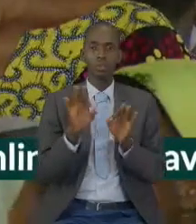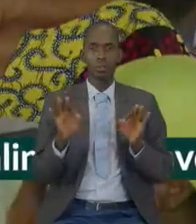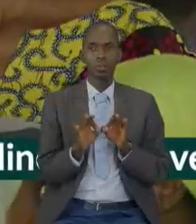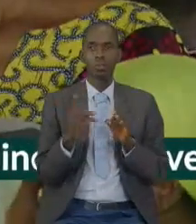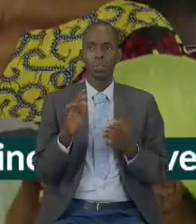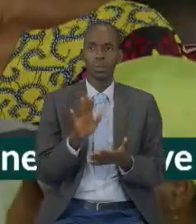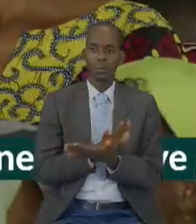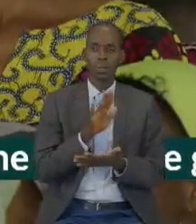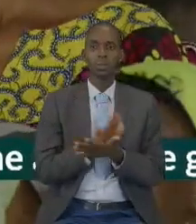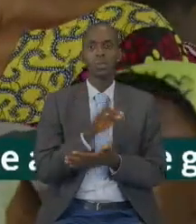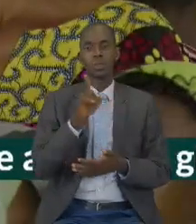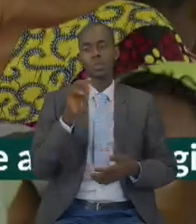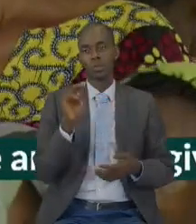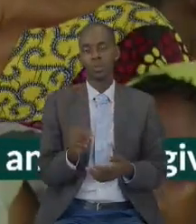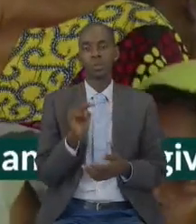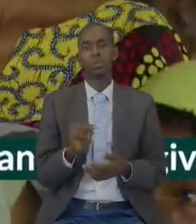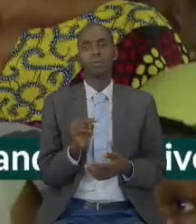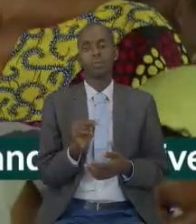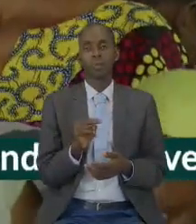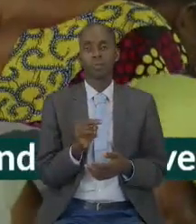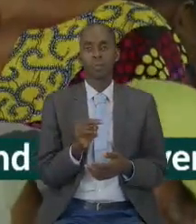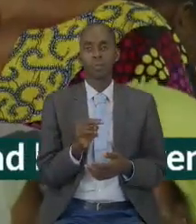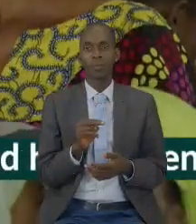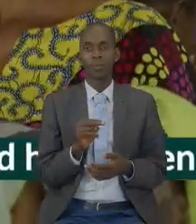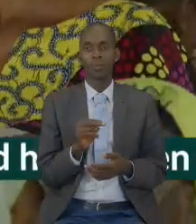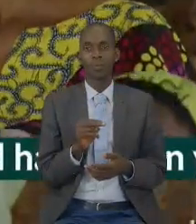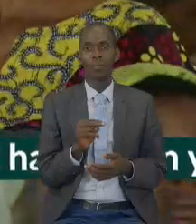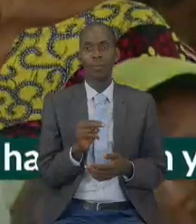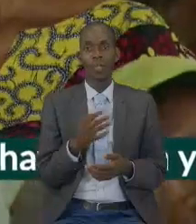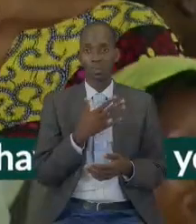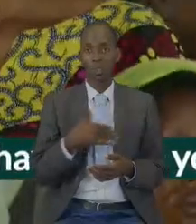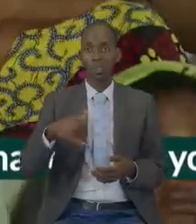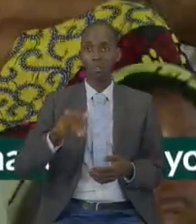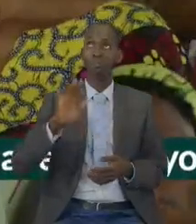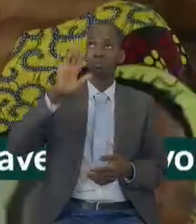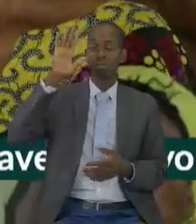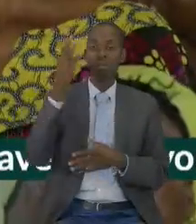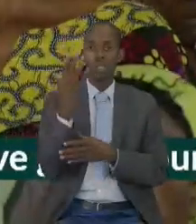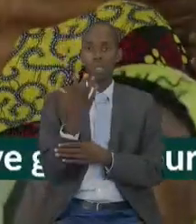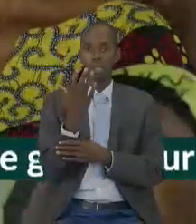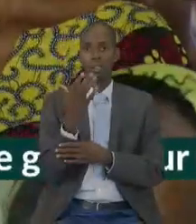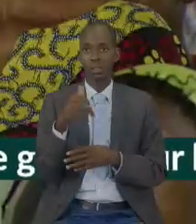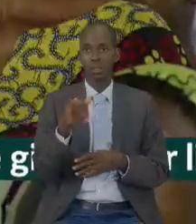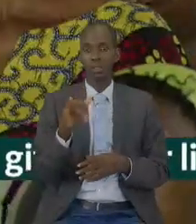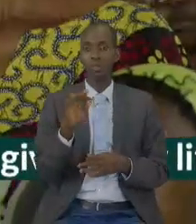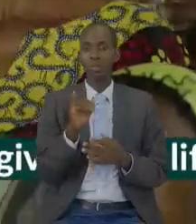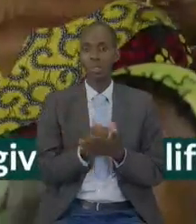rapturable, keep you heaven righteous. Hands up, please, hands up. Go to them, go now.